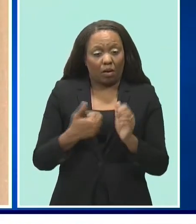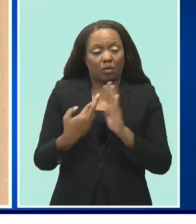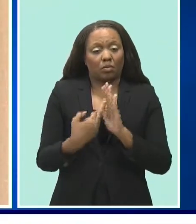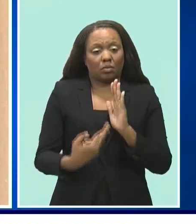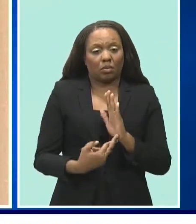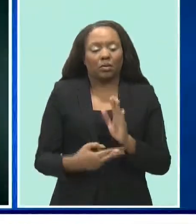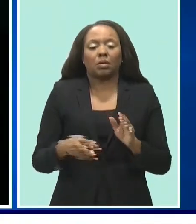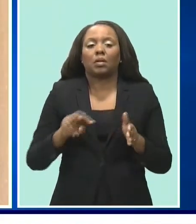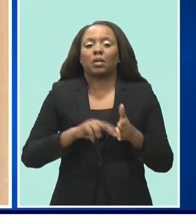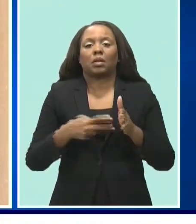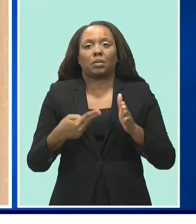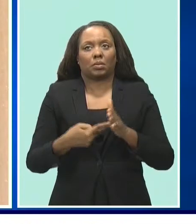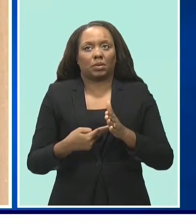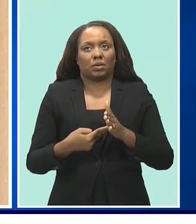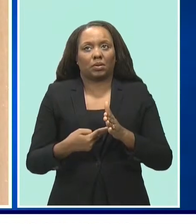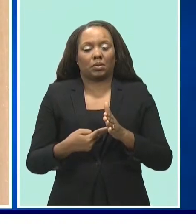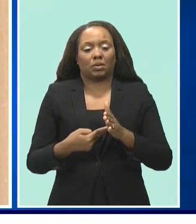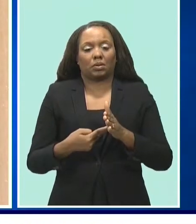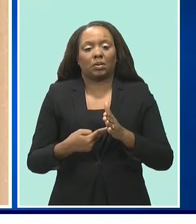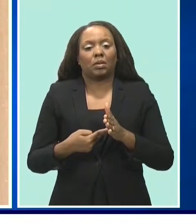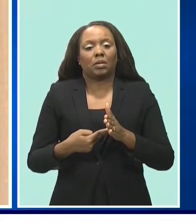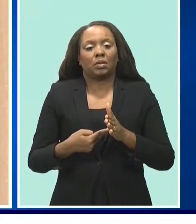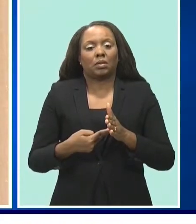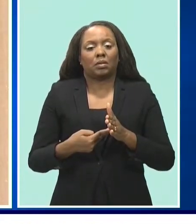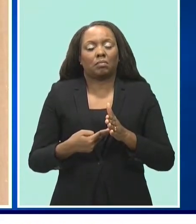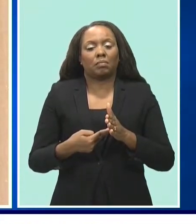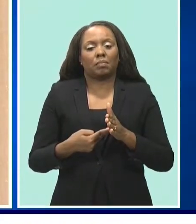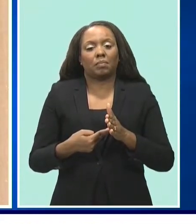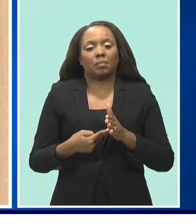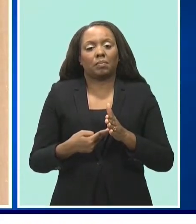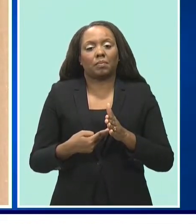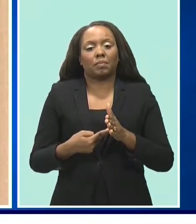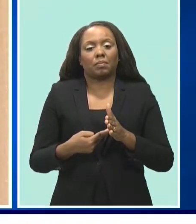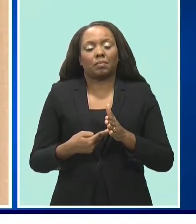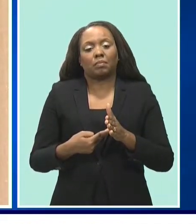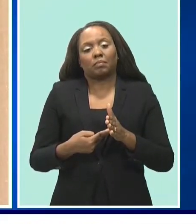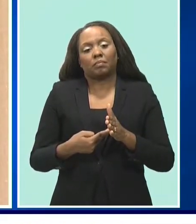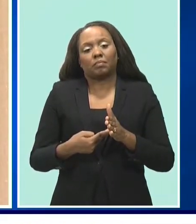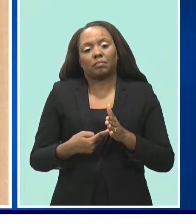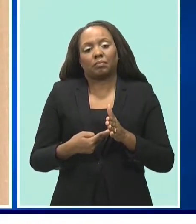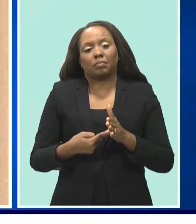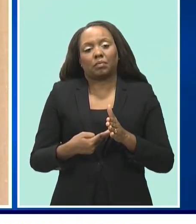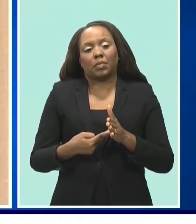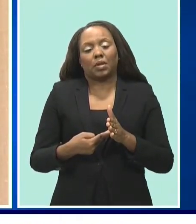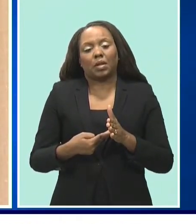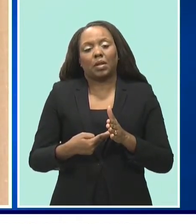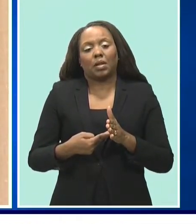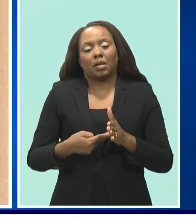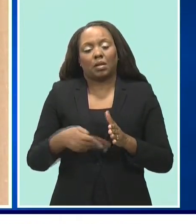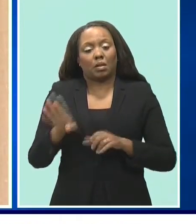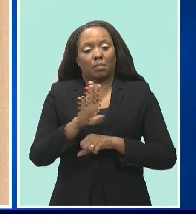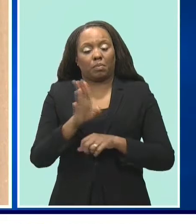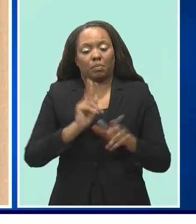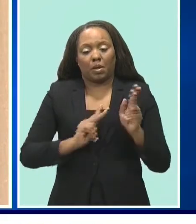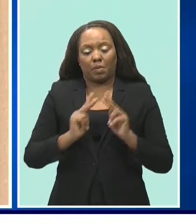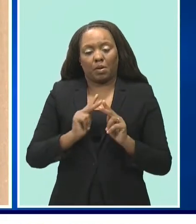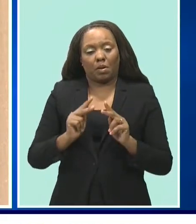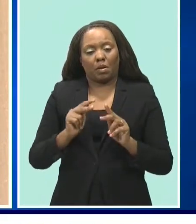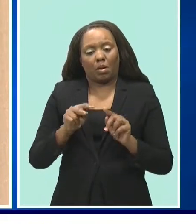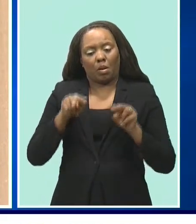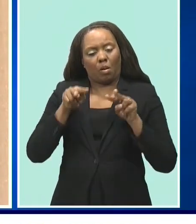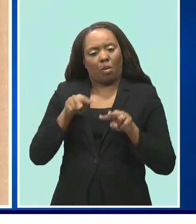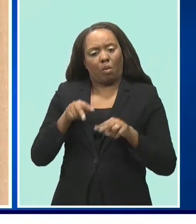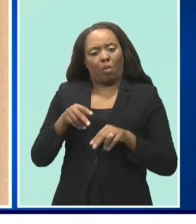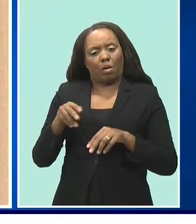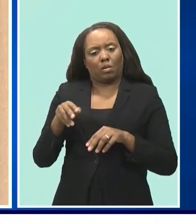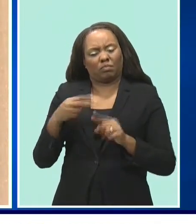direct reflection on the quality of the management oversight, i.e. Barbados and regulators oversight, and it